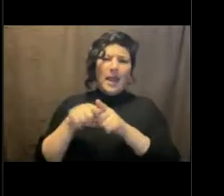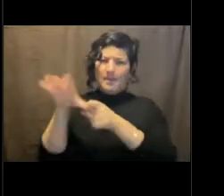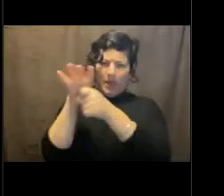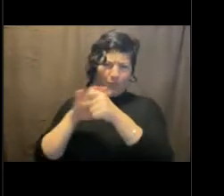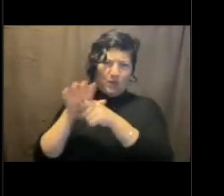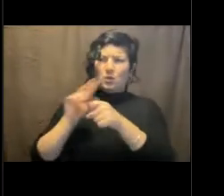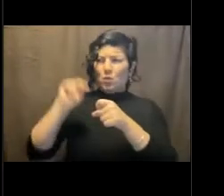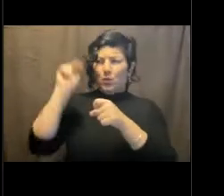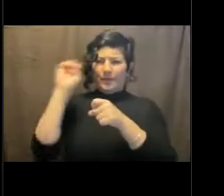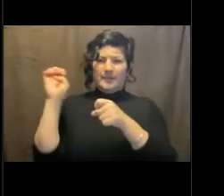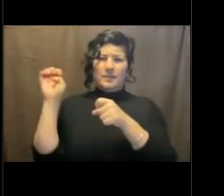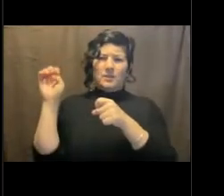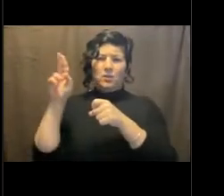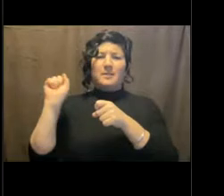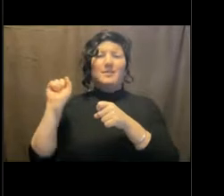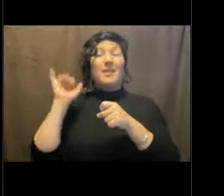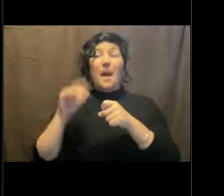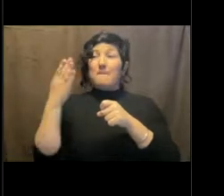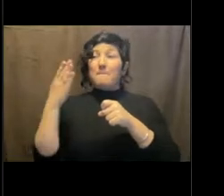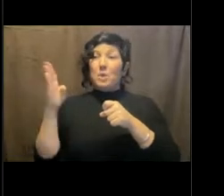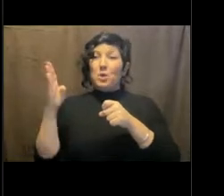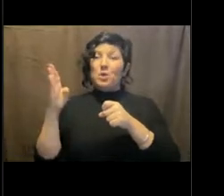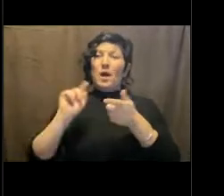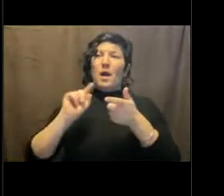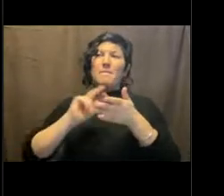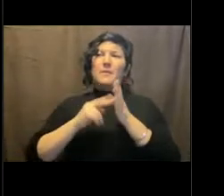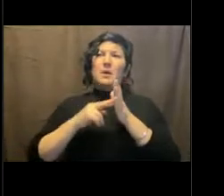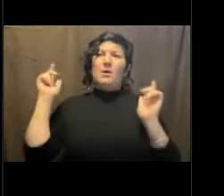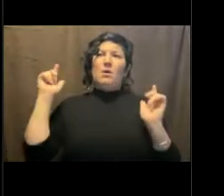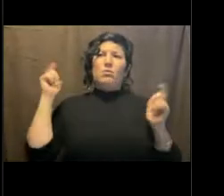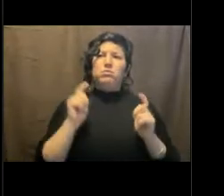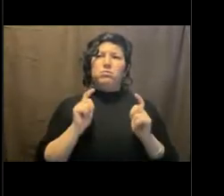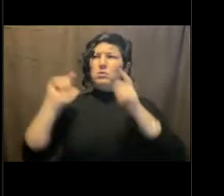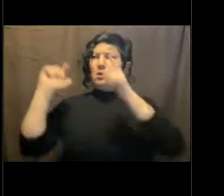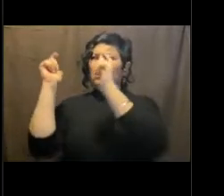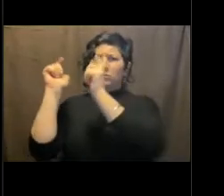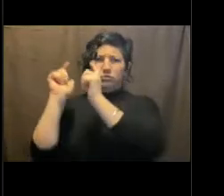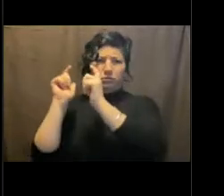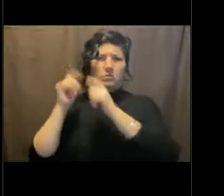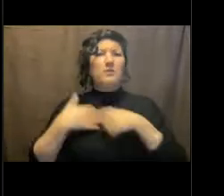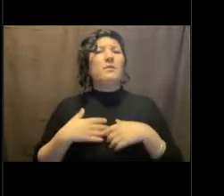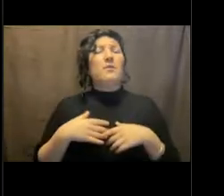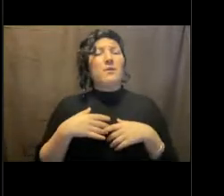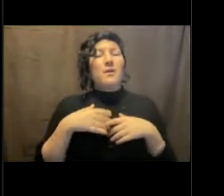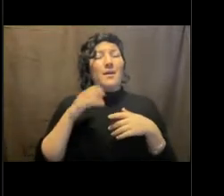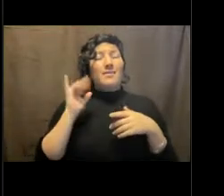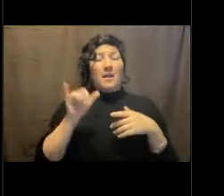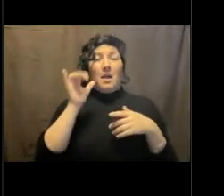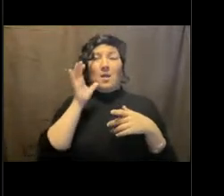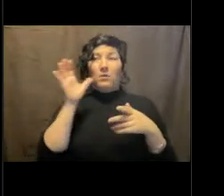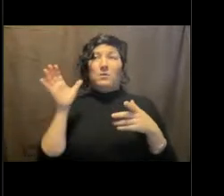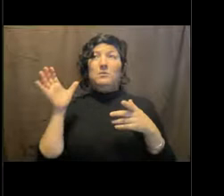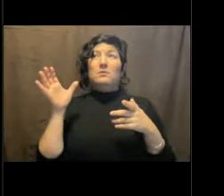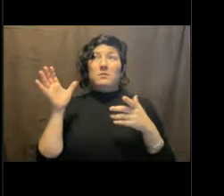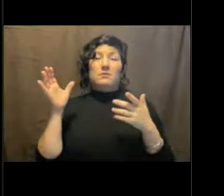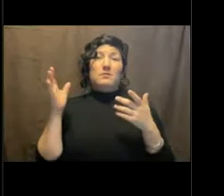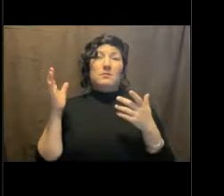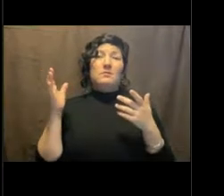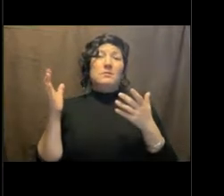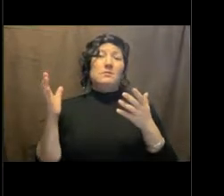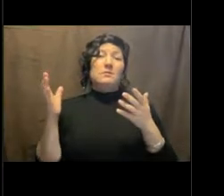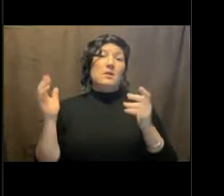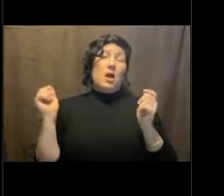see lots of blue relative to the black sea bass in the previous slide. So this particular cold water fish has been losing habitat as